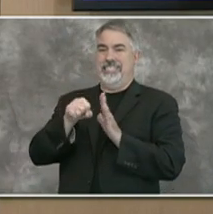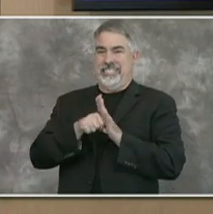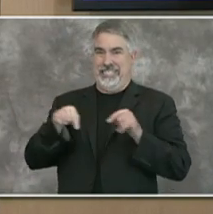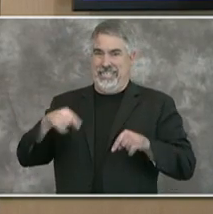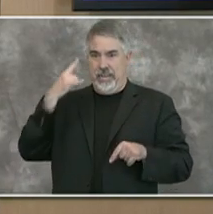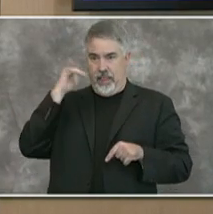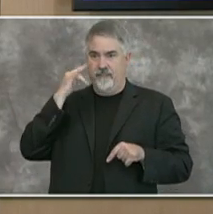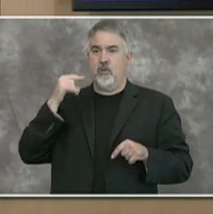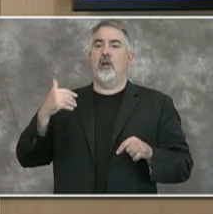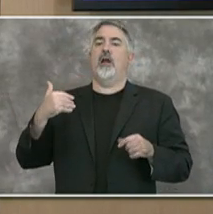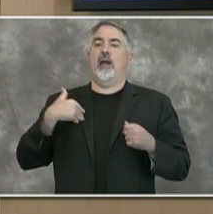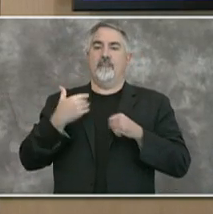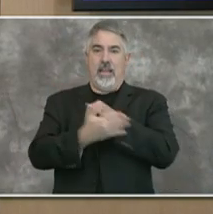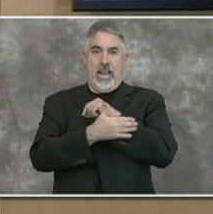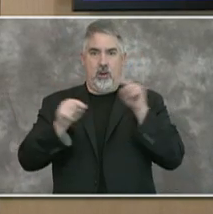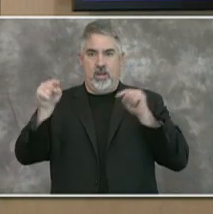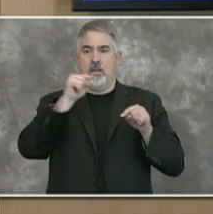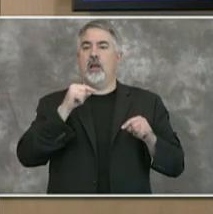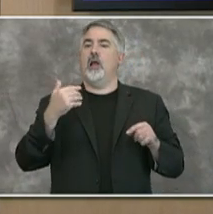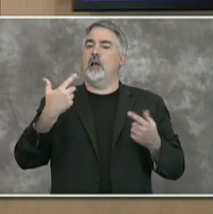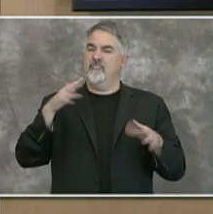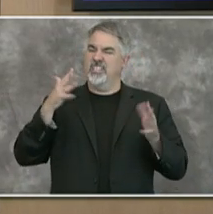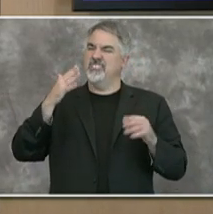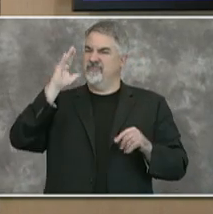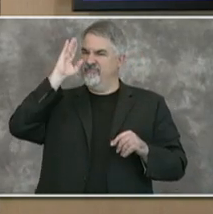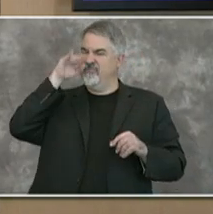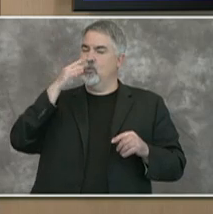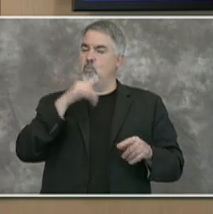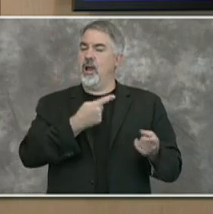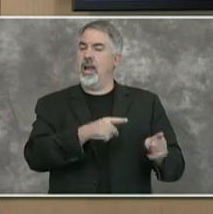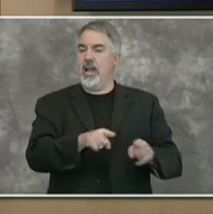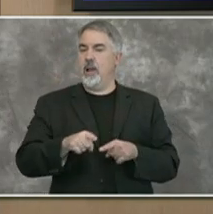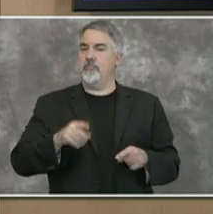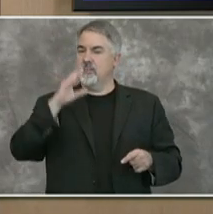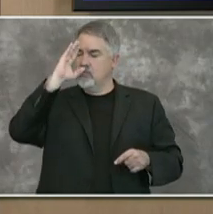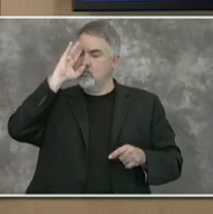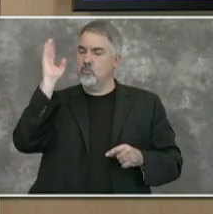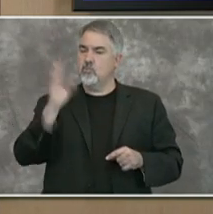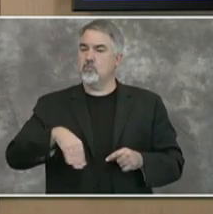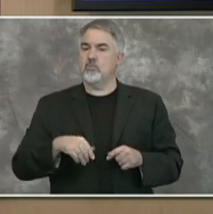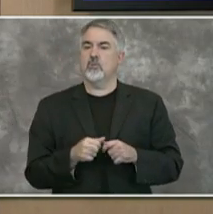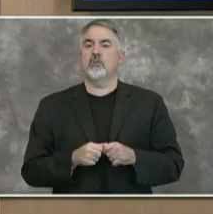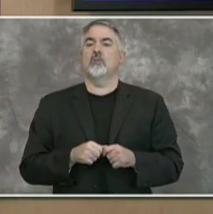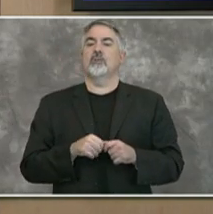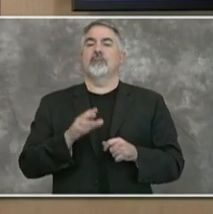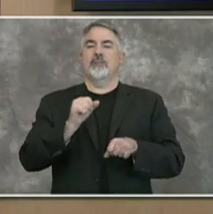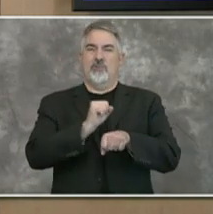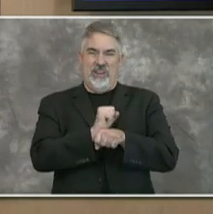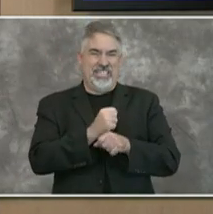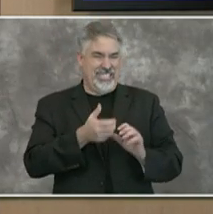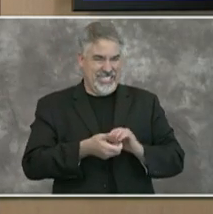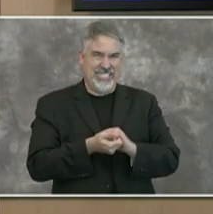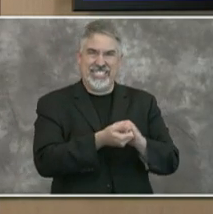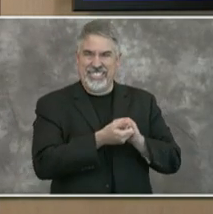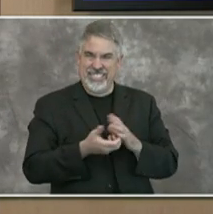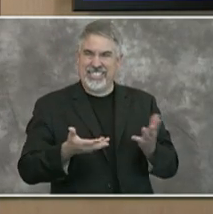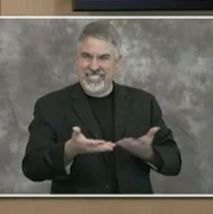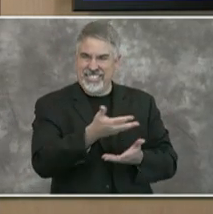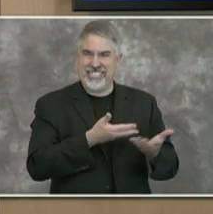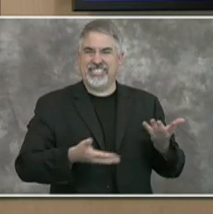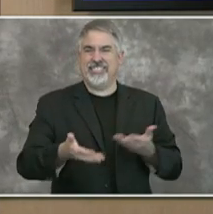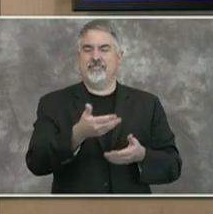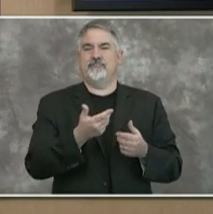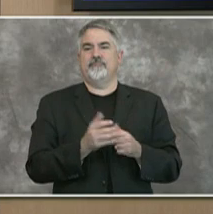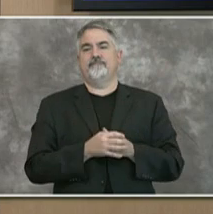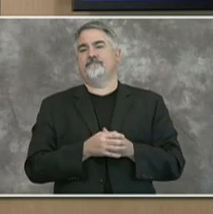anticipating exactly this scenario, and so have been working together as county departments of behavioral health and then